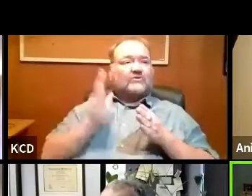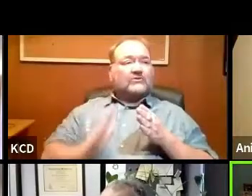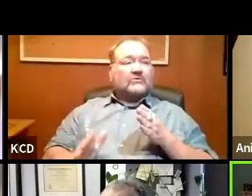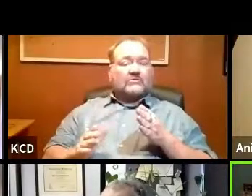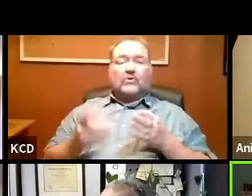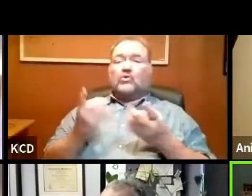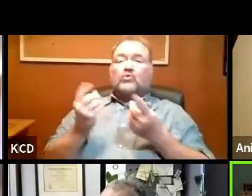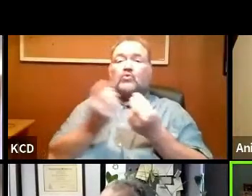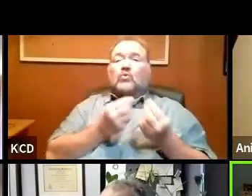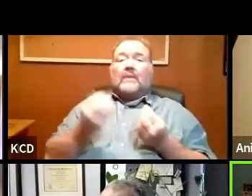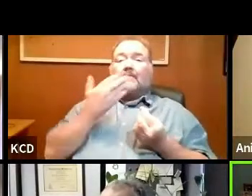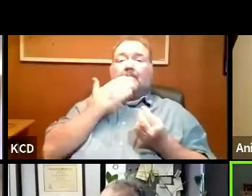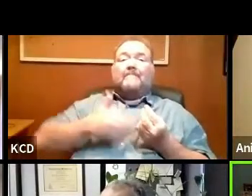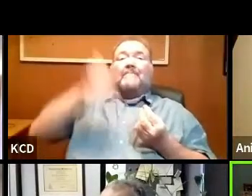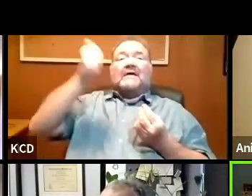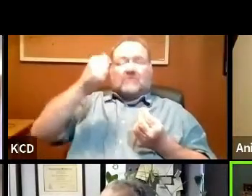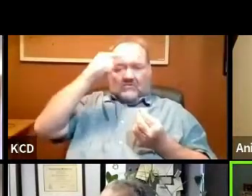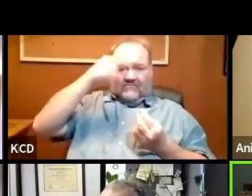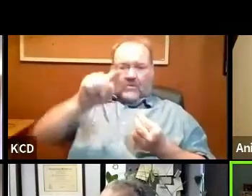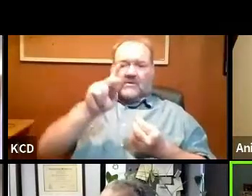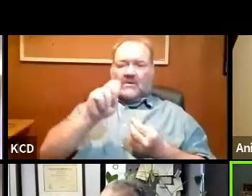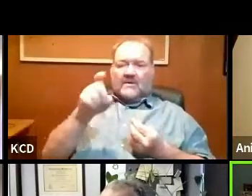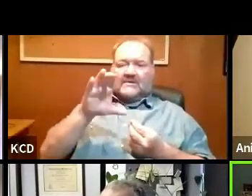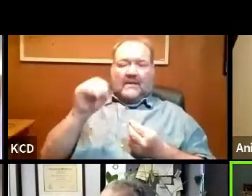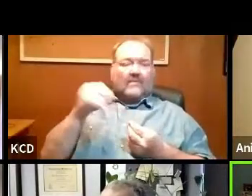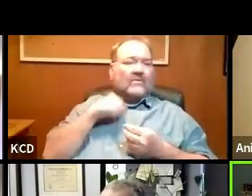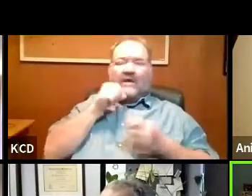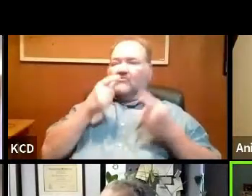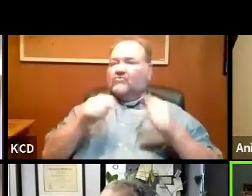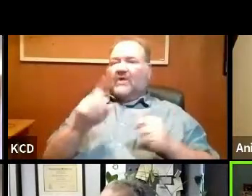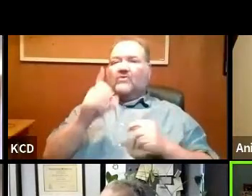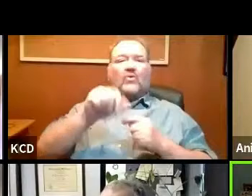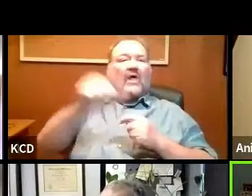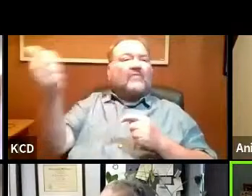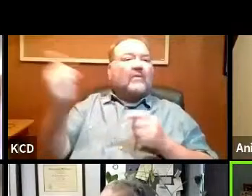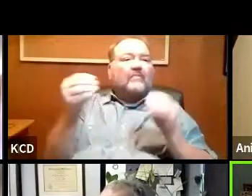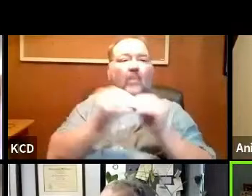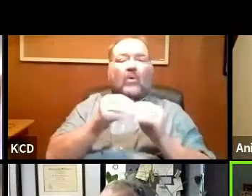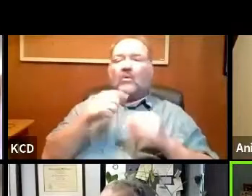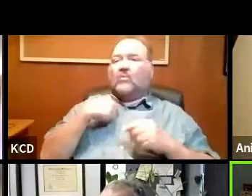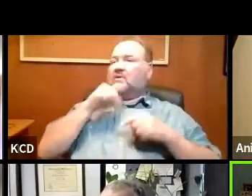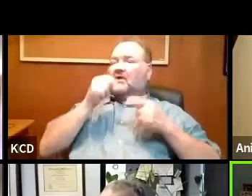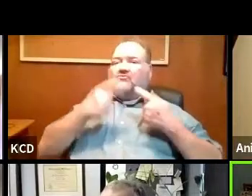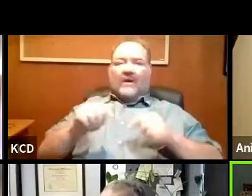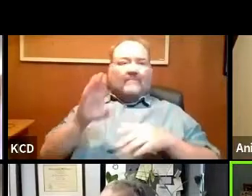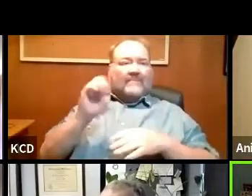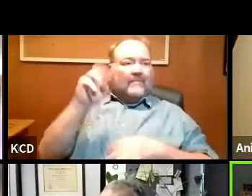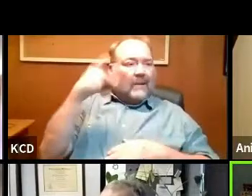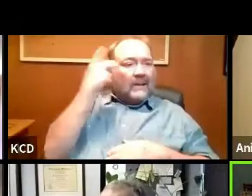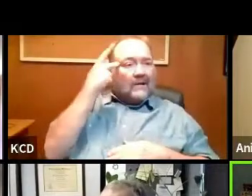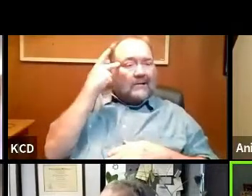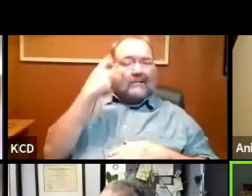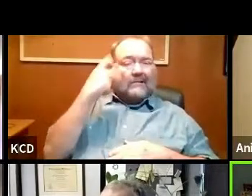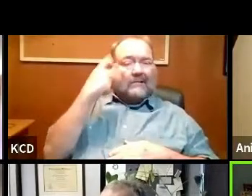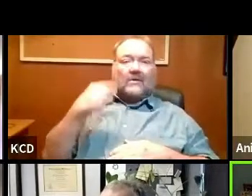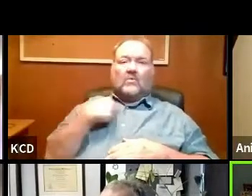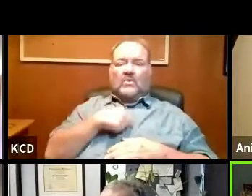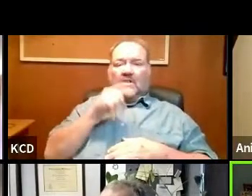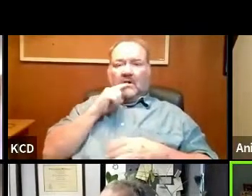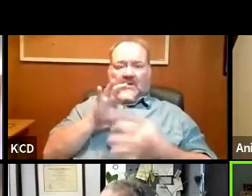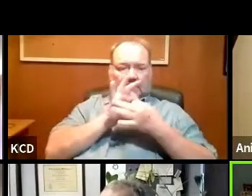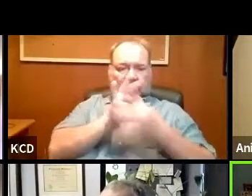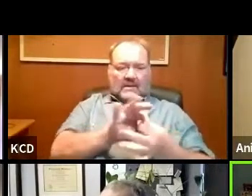best for Knox County. We're not trying to do anything else. We're not doing anything political. We are dealing with public